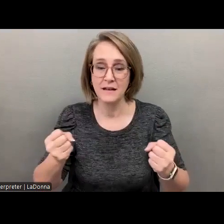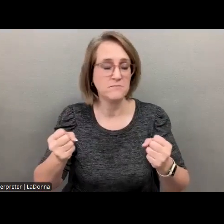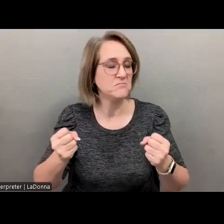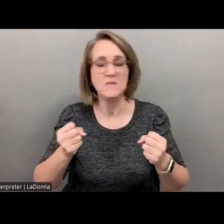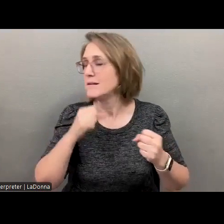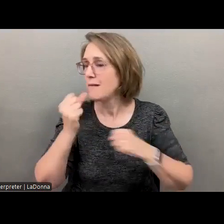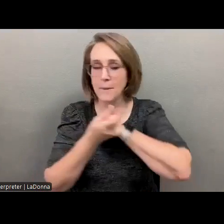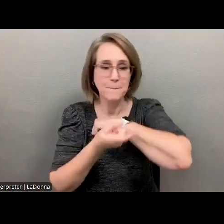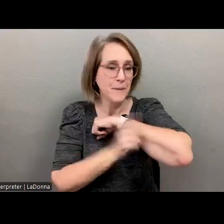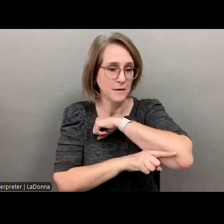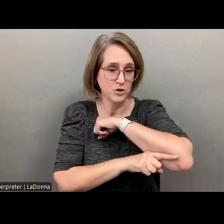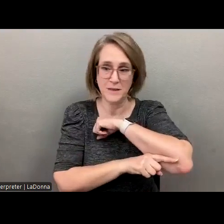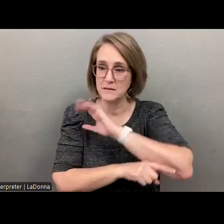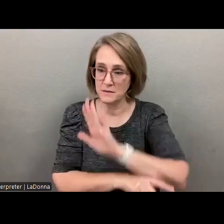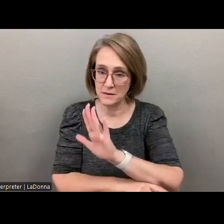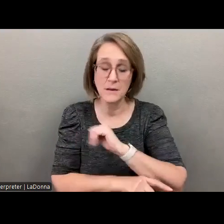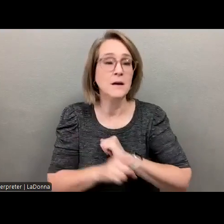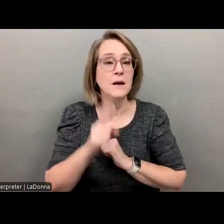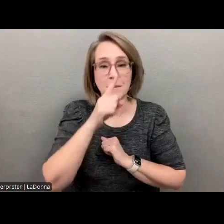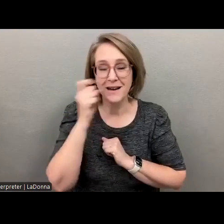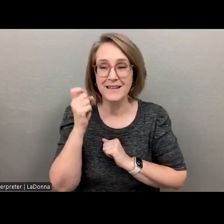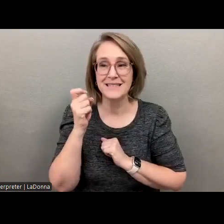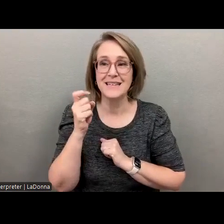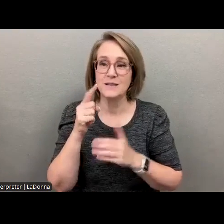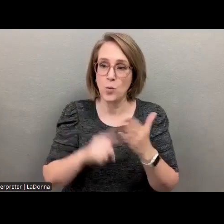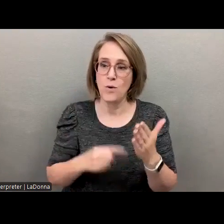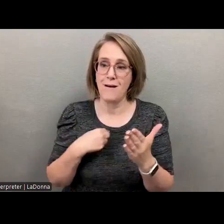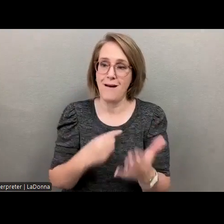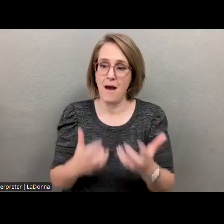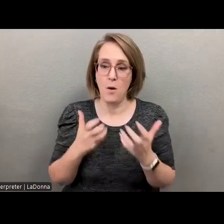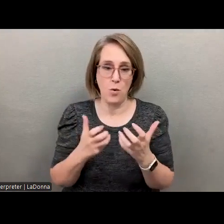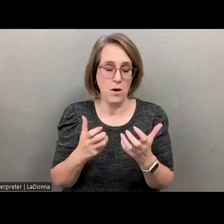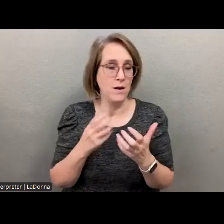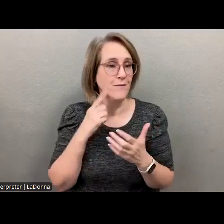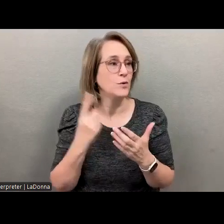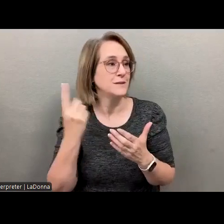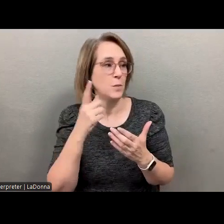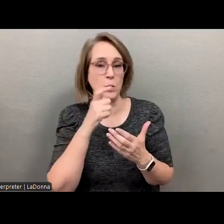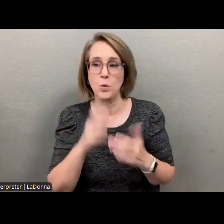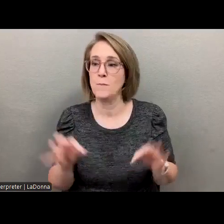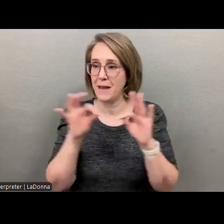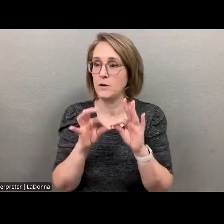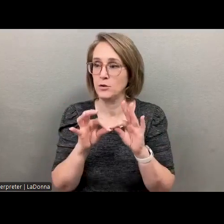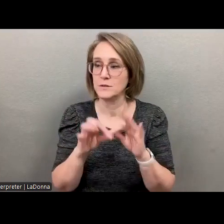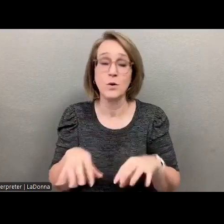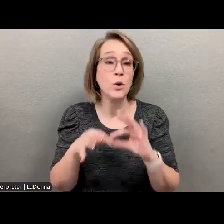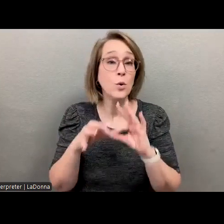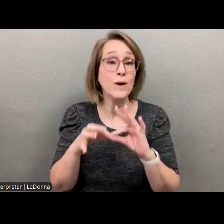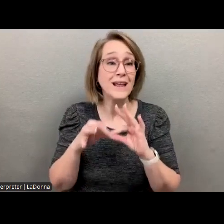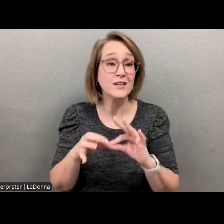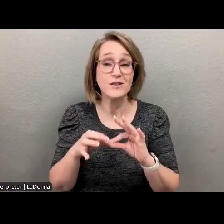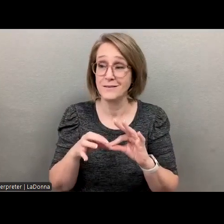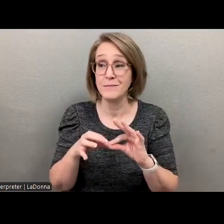punishment and seclusion. Why? Because it is what I would want for someone who matters to me. Relationship is, in and